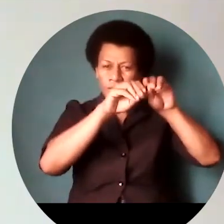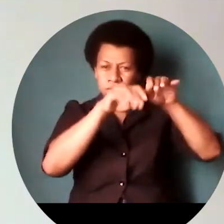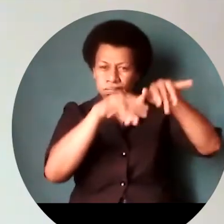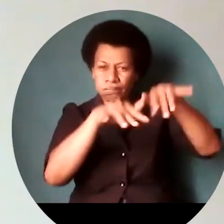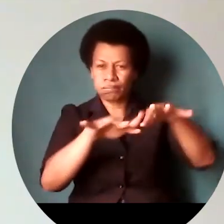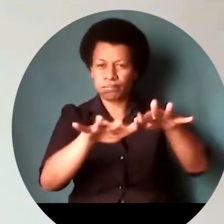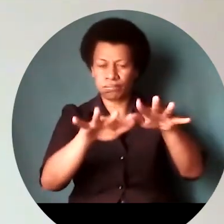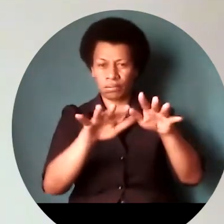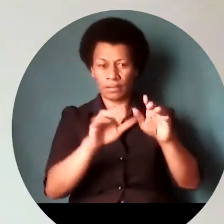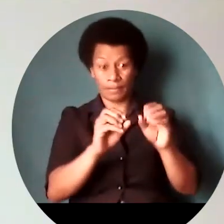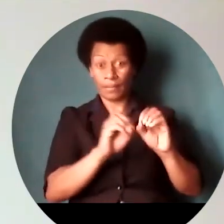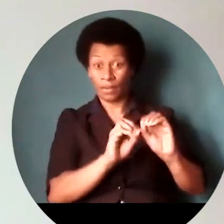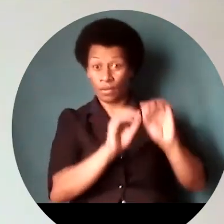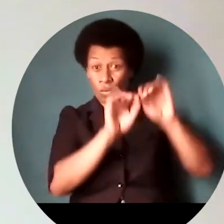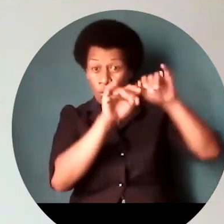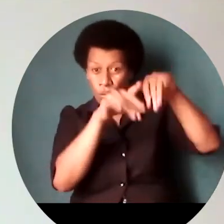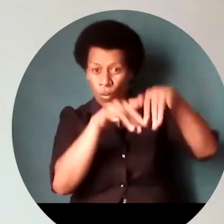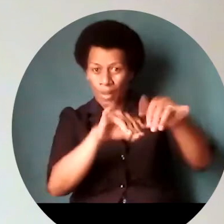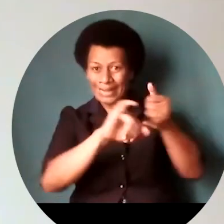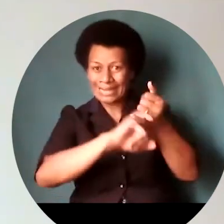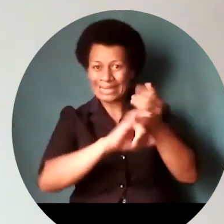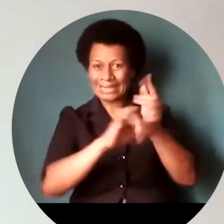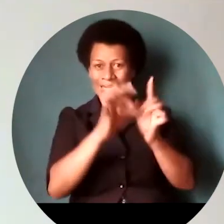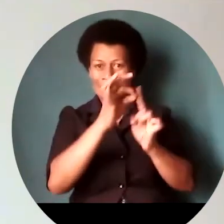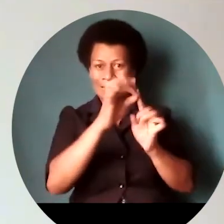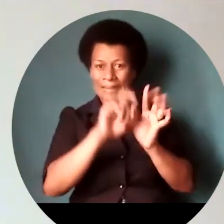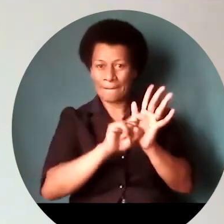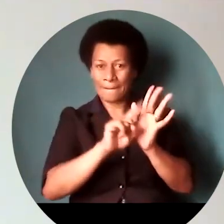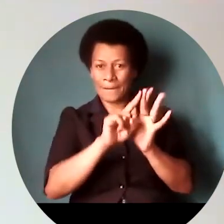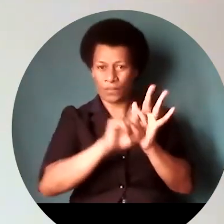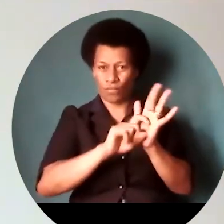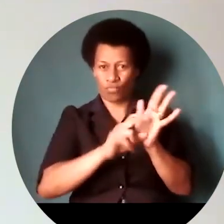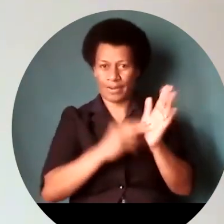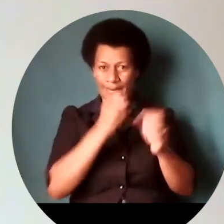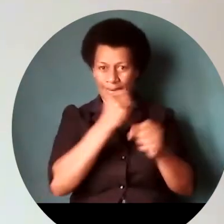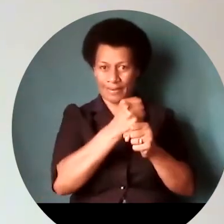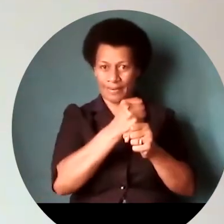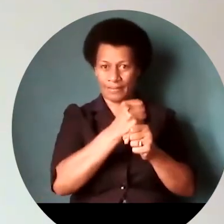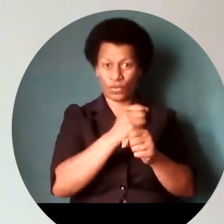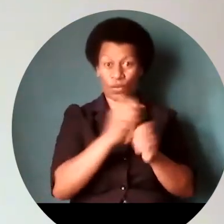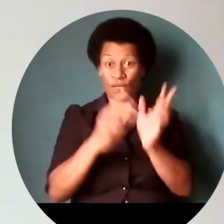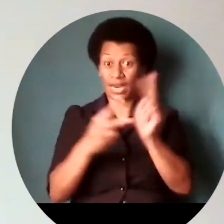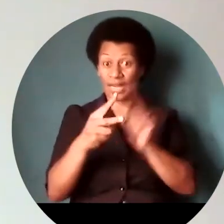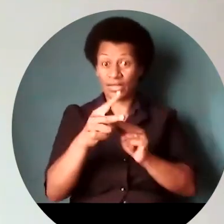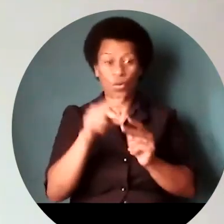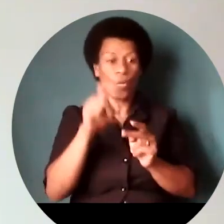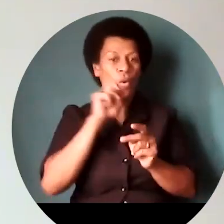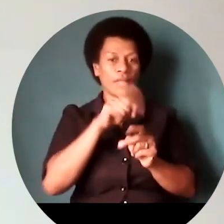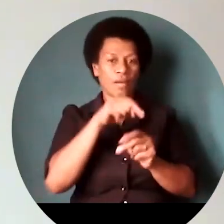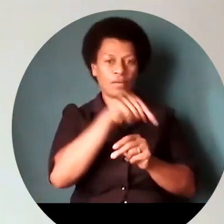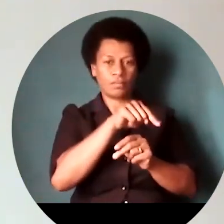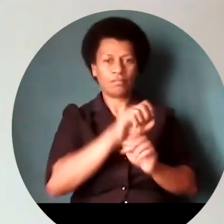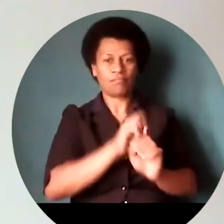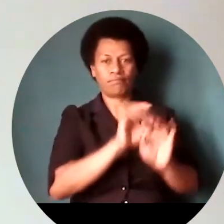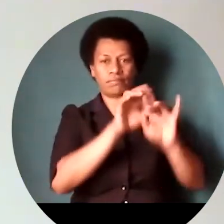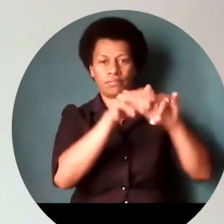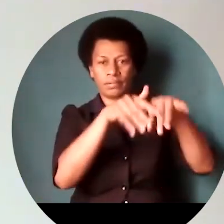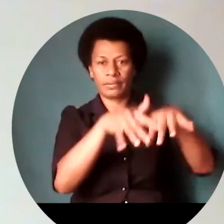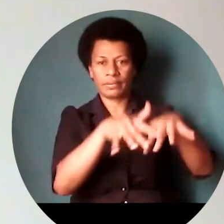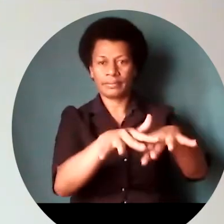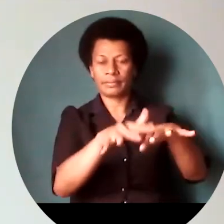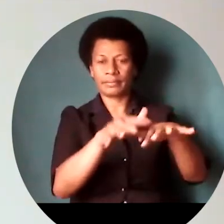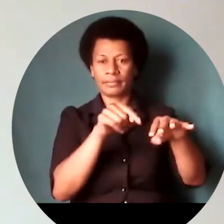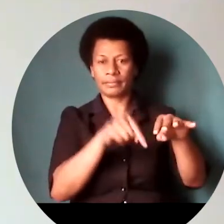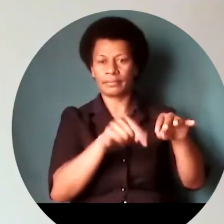University staff and students, Ministry of Lands, Ministry of Waterways, Ministry of